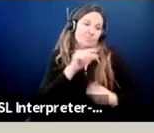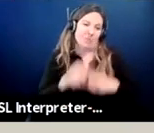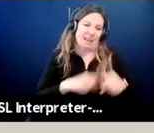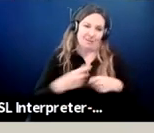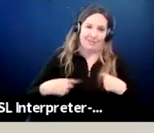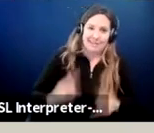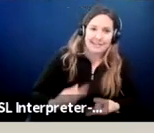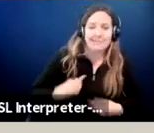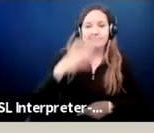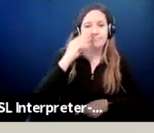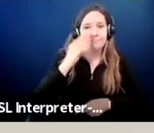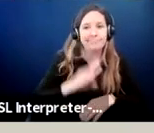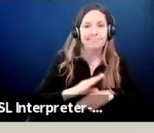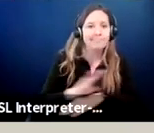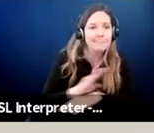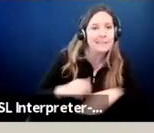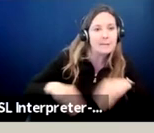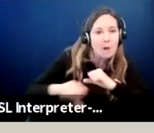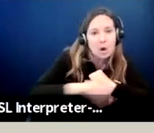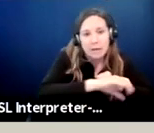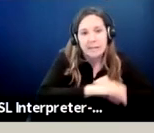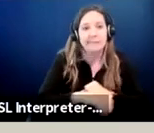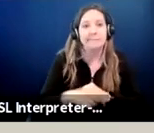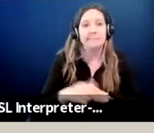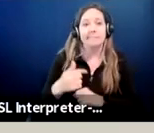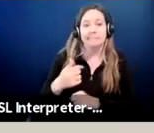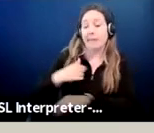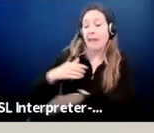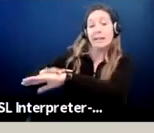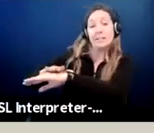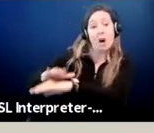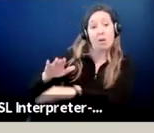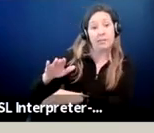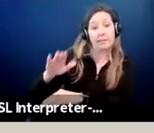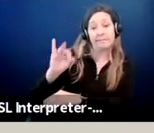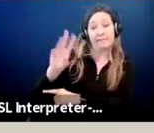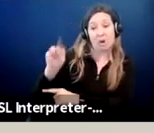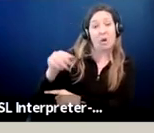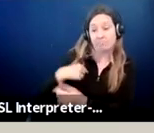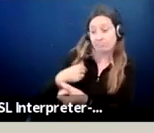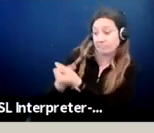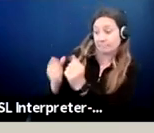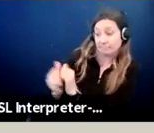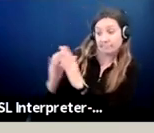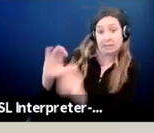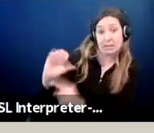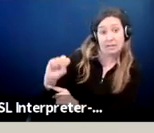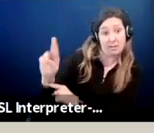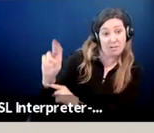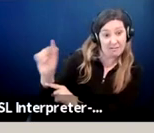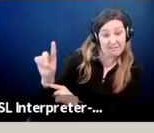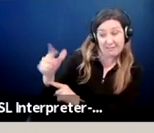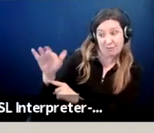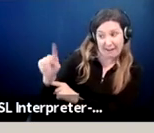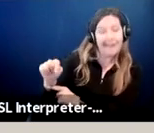development marketing. I ran the largest consulting firm that helped in shredding government grants. I've assisted companies personally with over raising